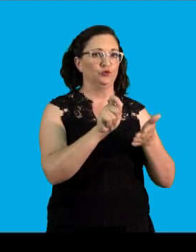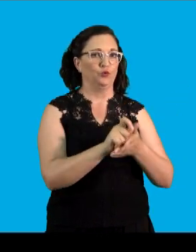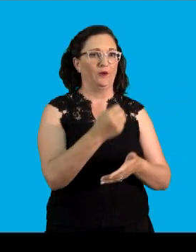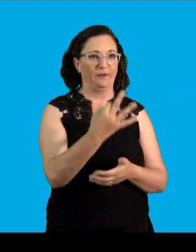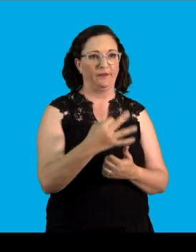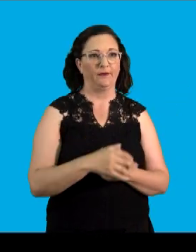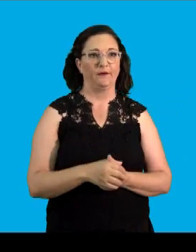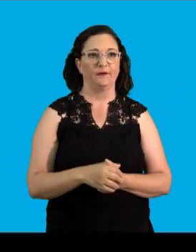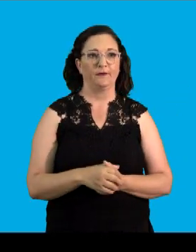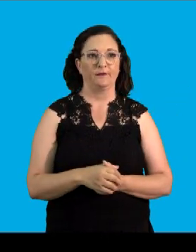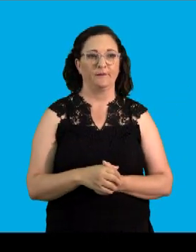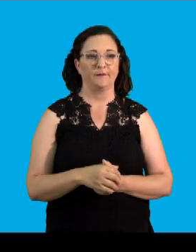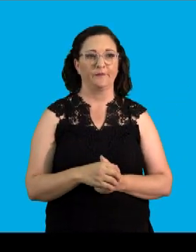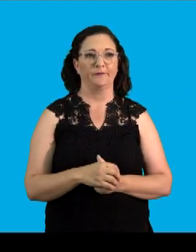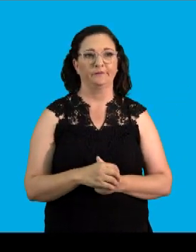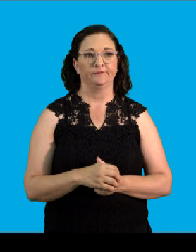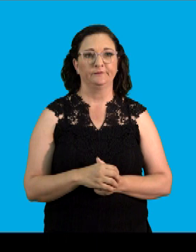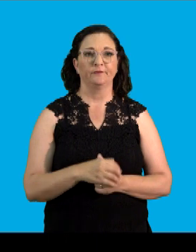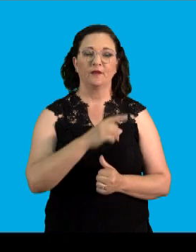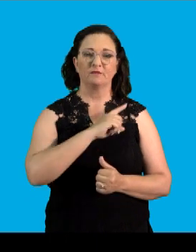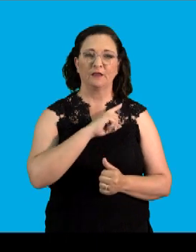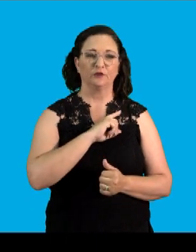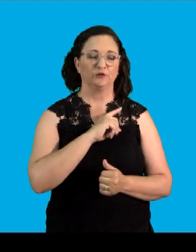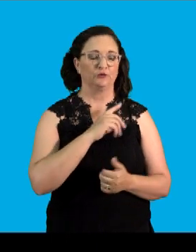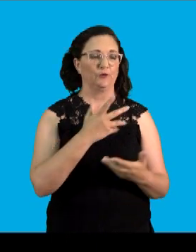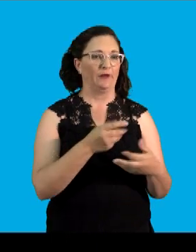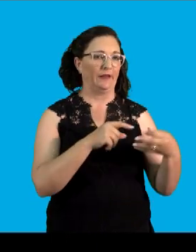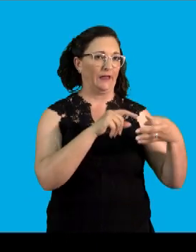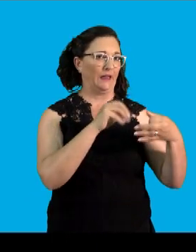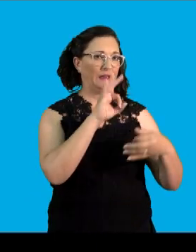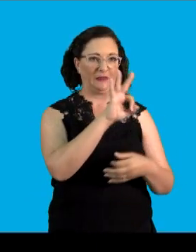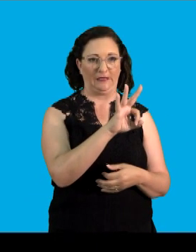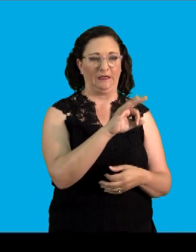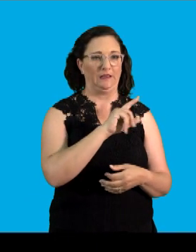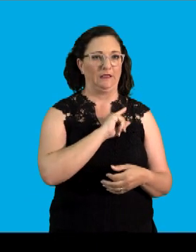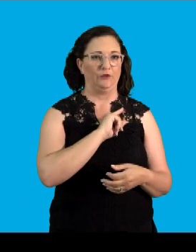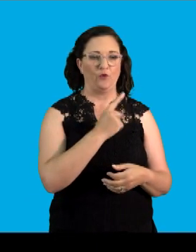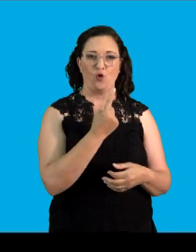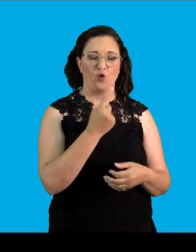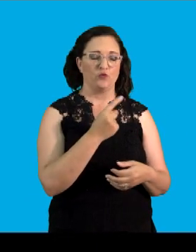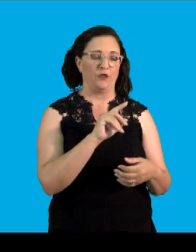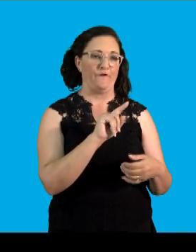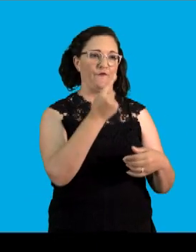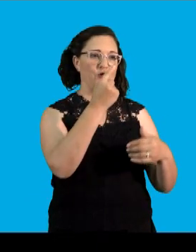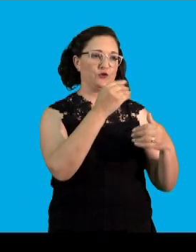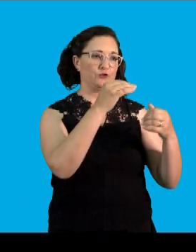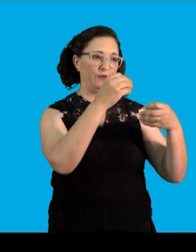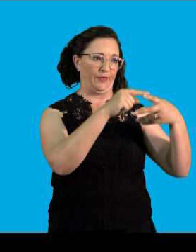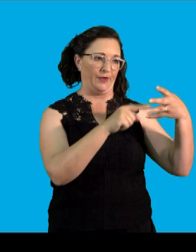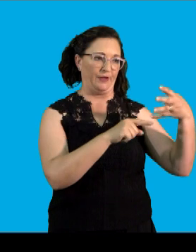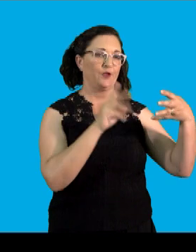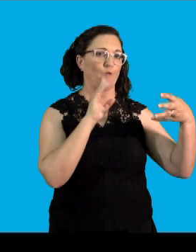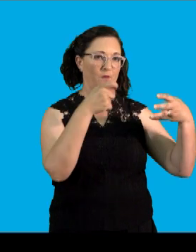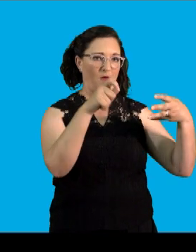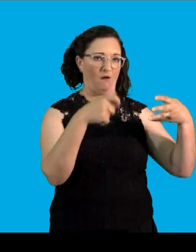the first 3 because we are given the number that there's a number that is required there. Then we're moving on to